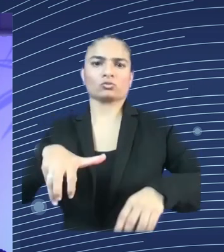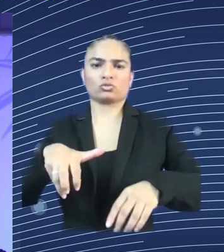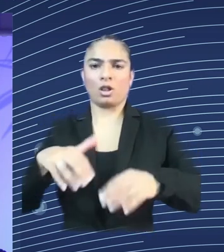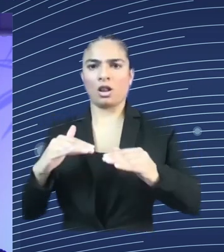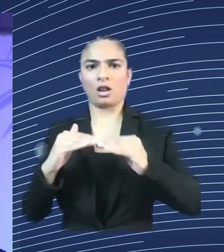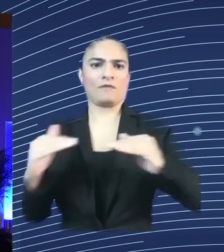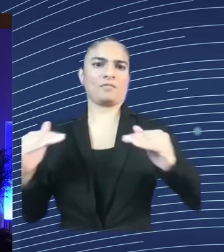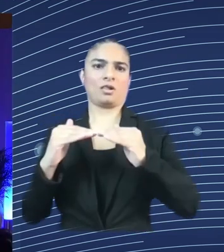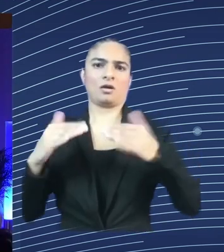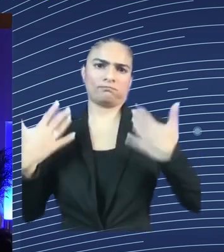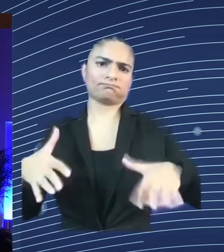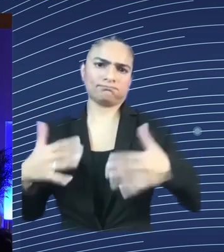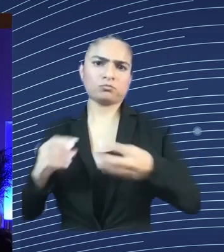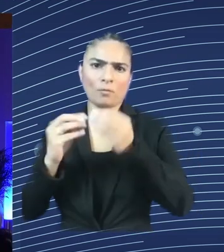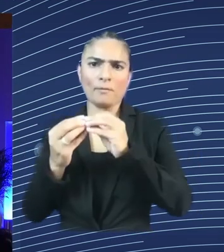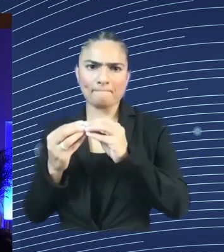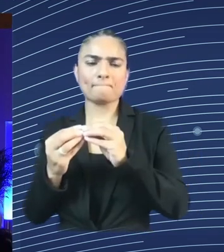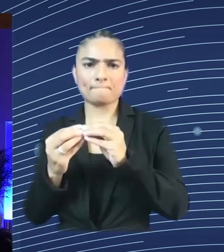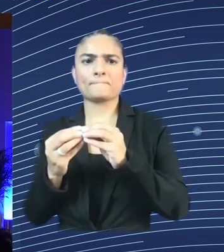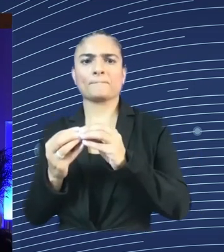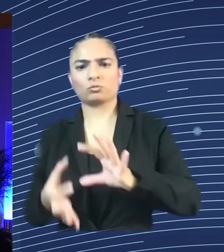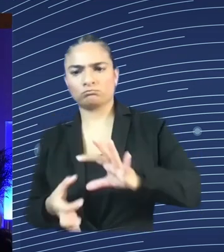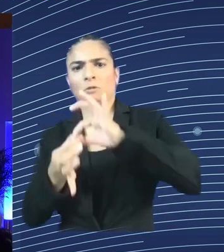they unwillingness? Are they fear?